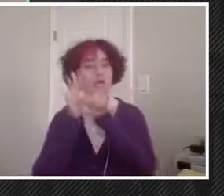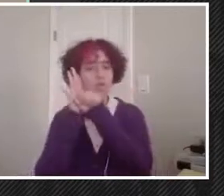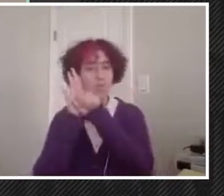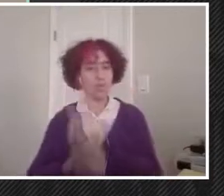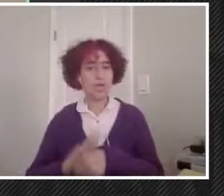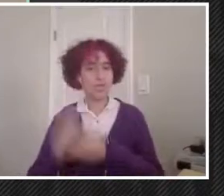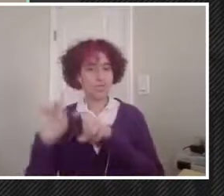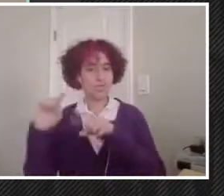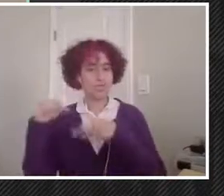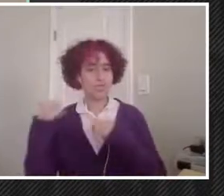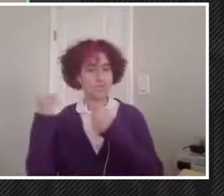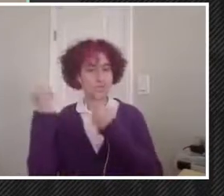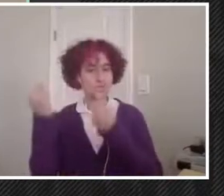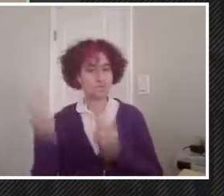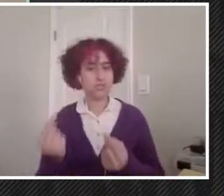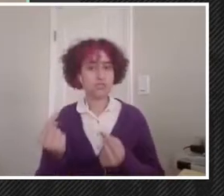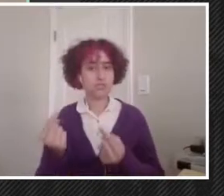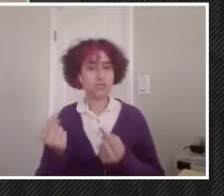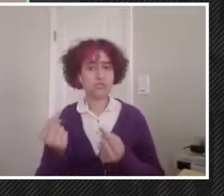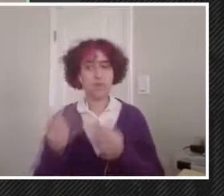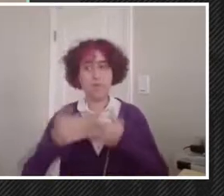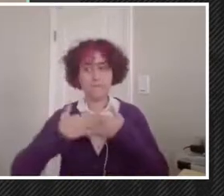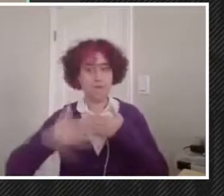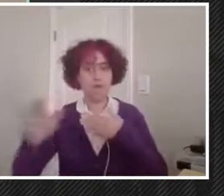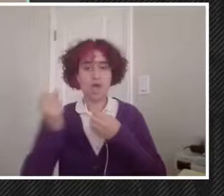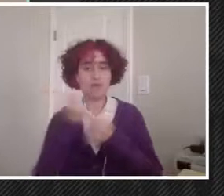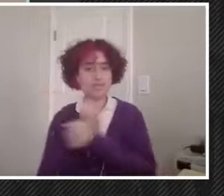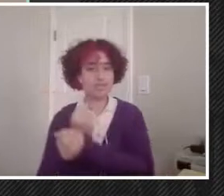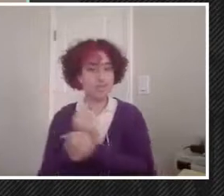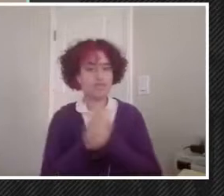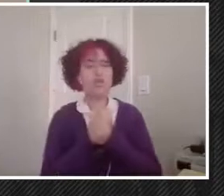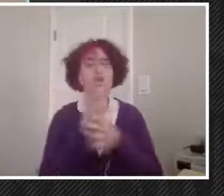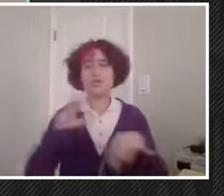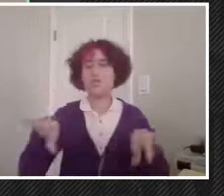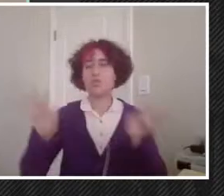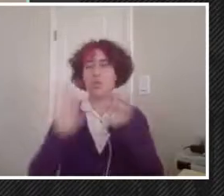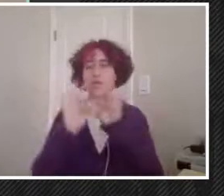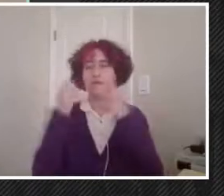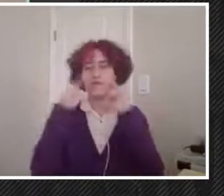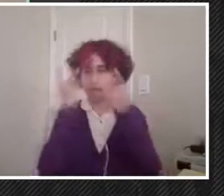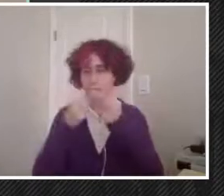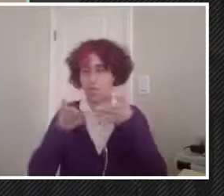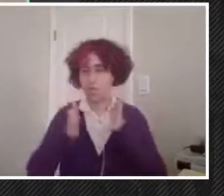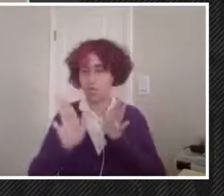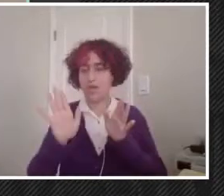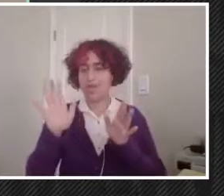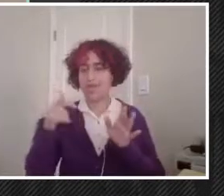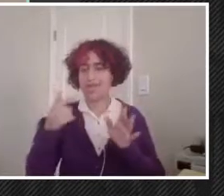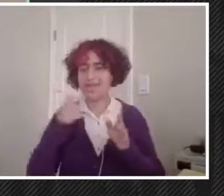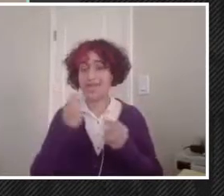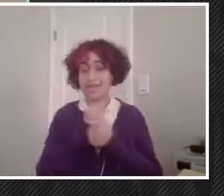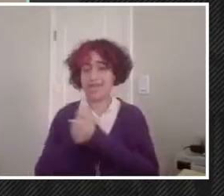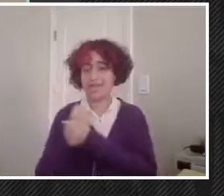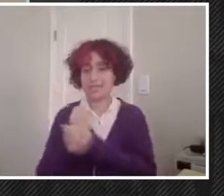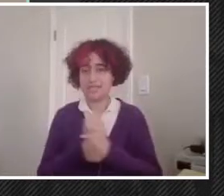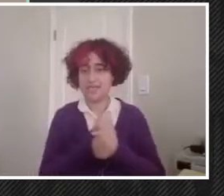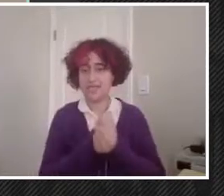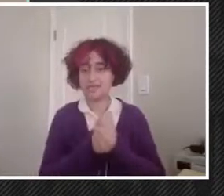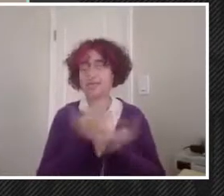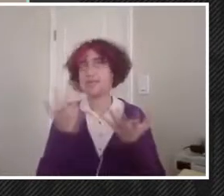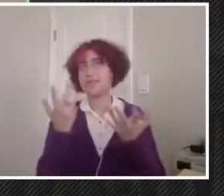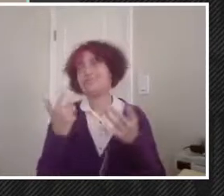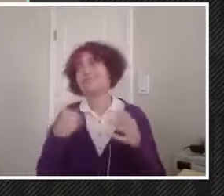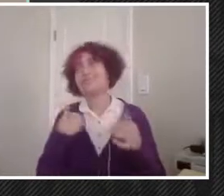beyond slavery, right? It's important for us to think about the way that chattel enslavement, and I try to not use slavery because it gives the